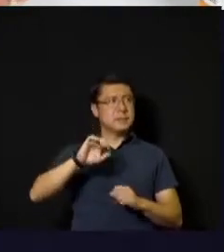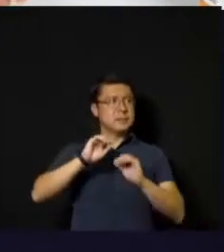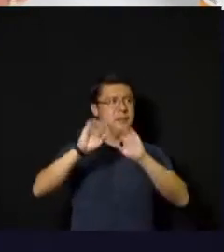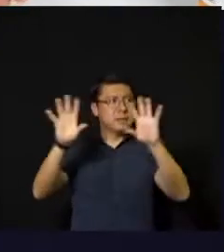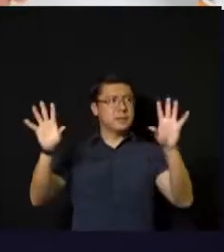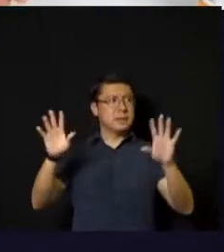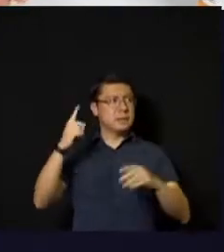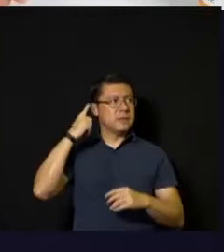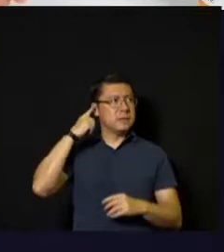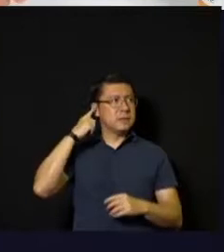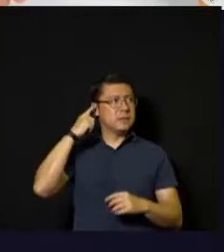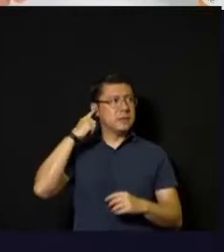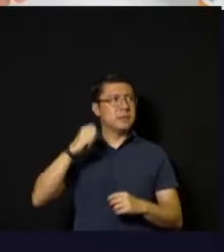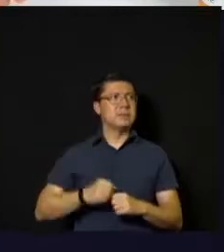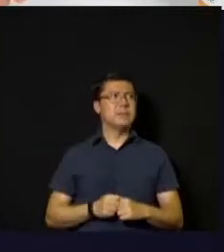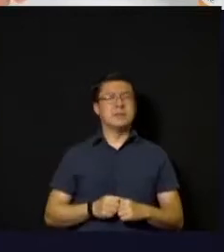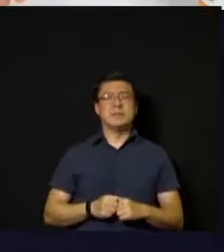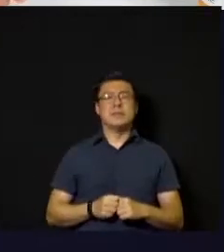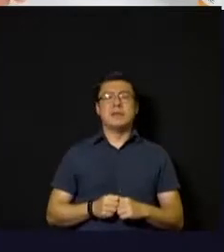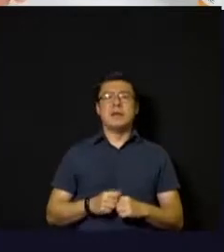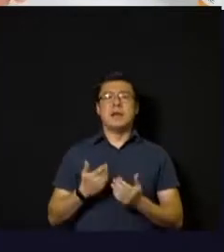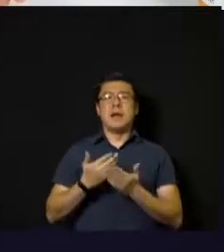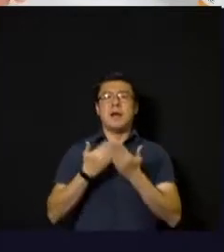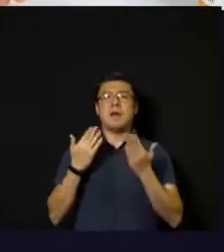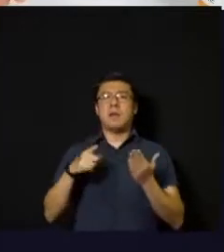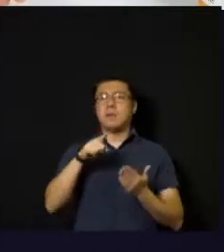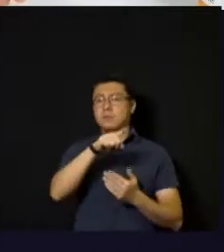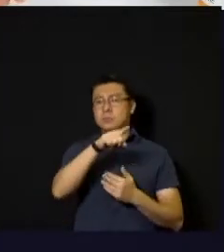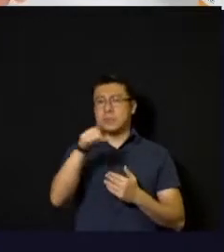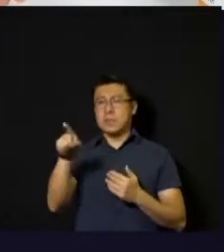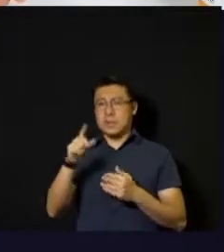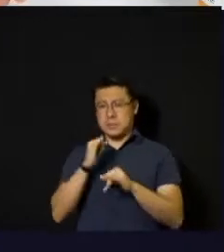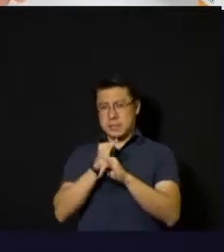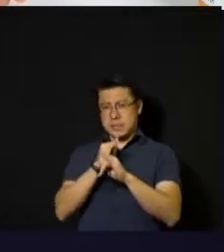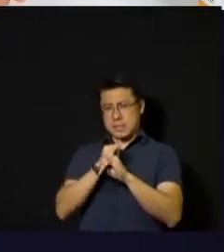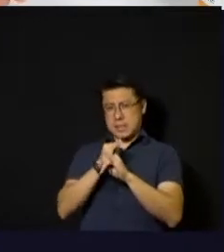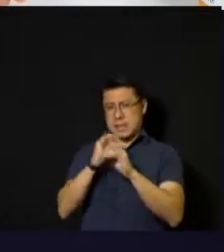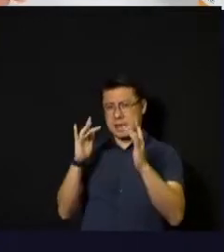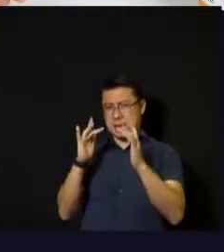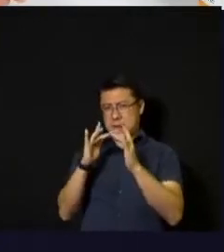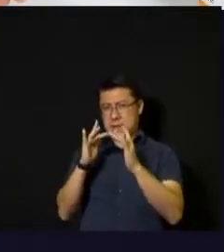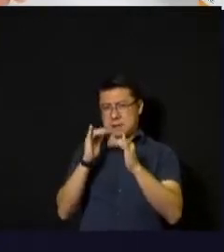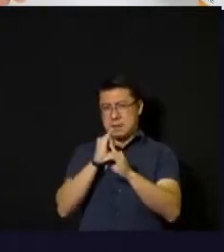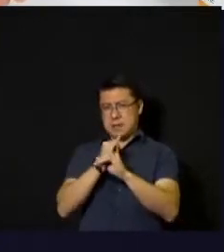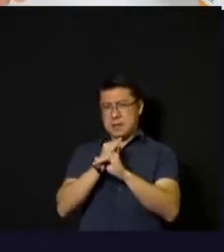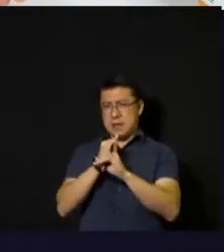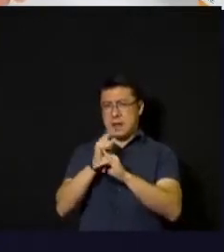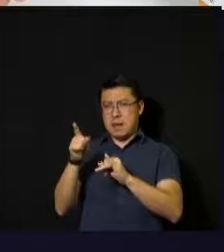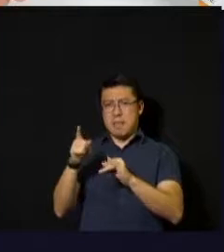Yes. How do you invite people that you sign virtually to your business center?